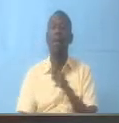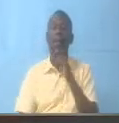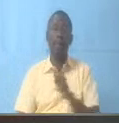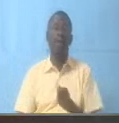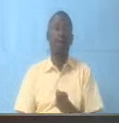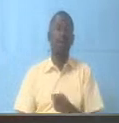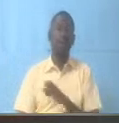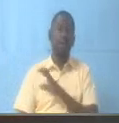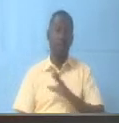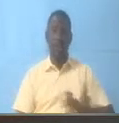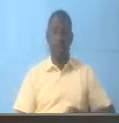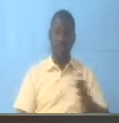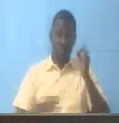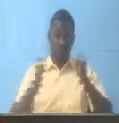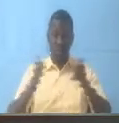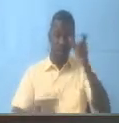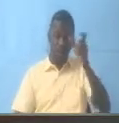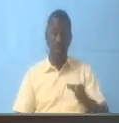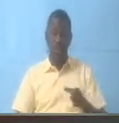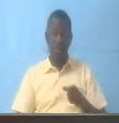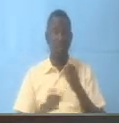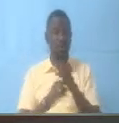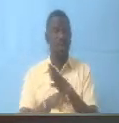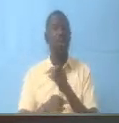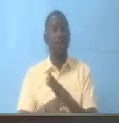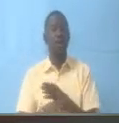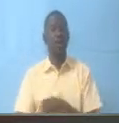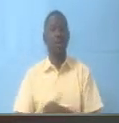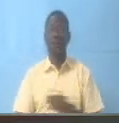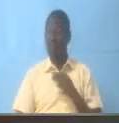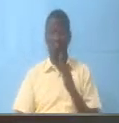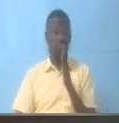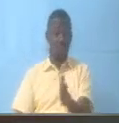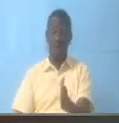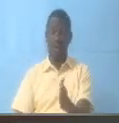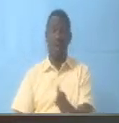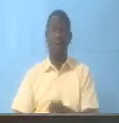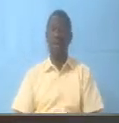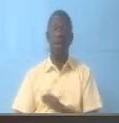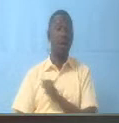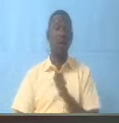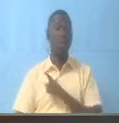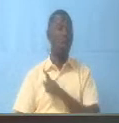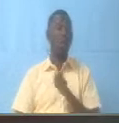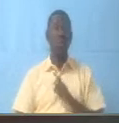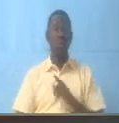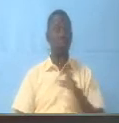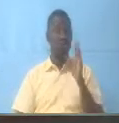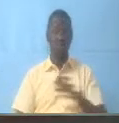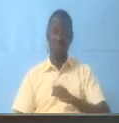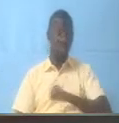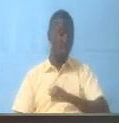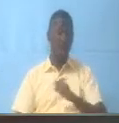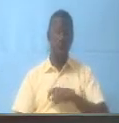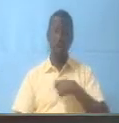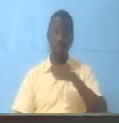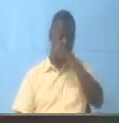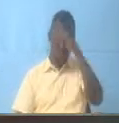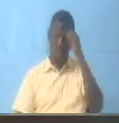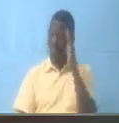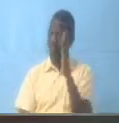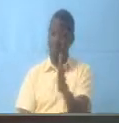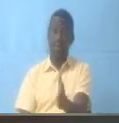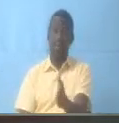xam ne ni moo ko jiitoon Chief Justice bi nag ab Ghanaian la woon ku dëggu te tamit nag ñun jamono yooyu daal ñu ngi am pas-pas lu dem ci suñu liggéey kenn mënut a def